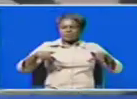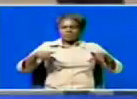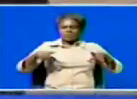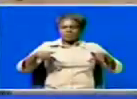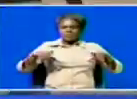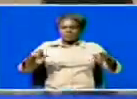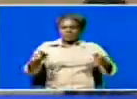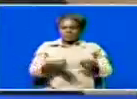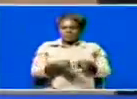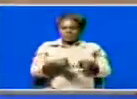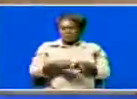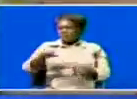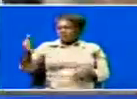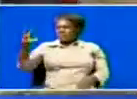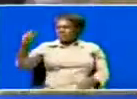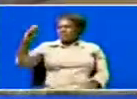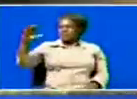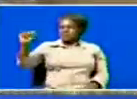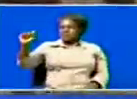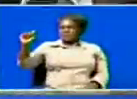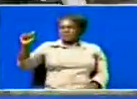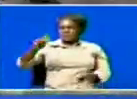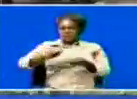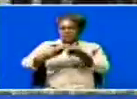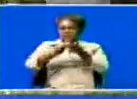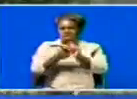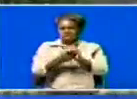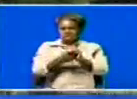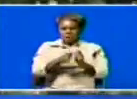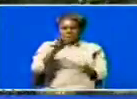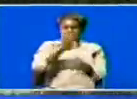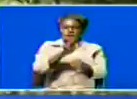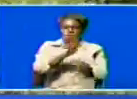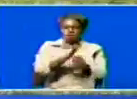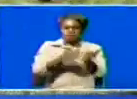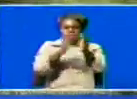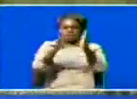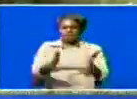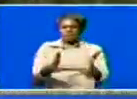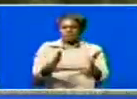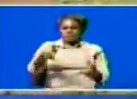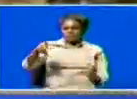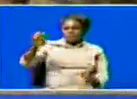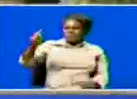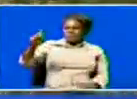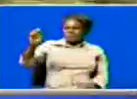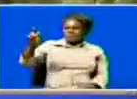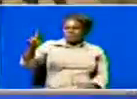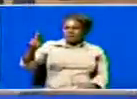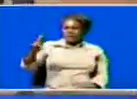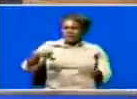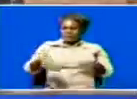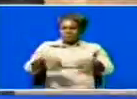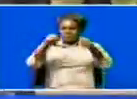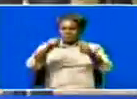Amos Murigi of Kimorori Wempa Ward replaced Eric Kamande as majority leader, while Peter Muiruri took over as